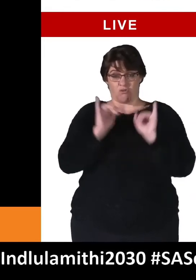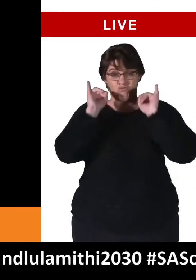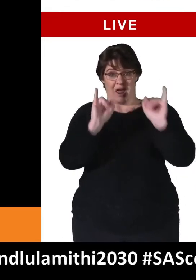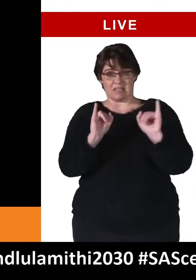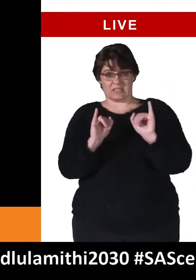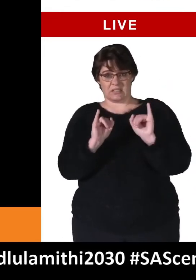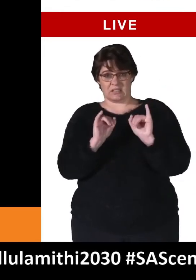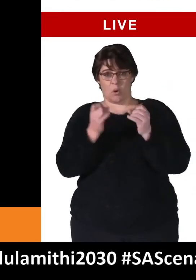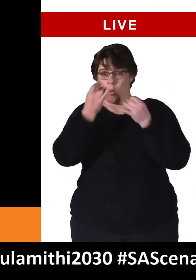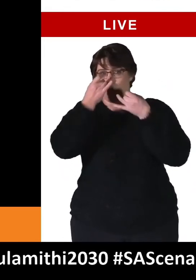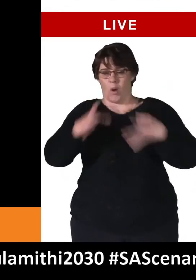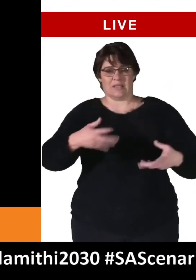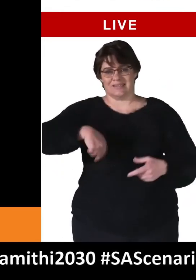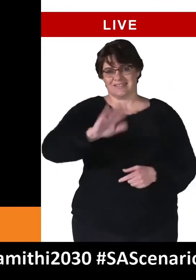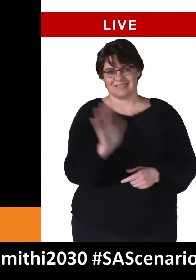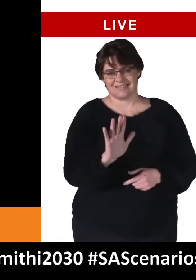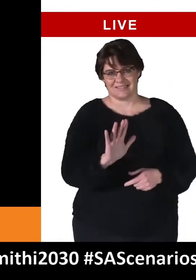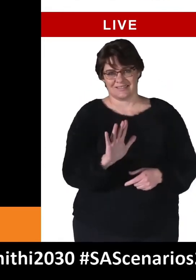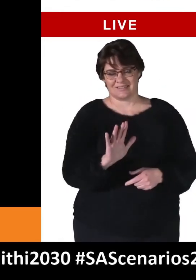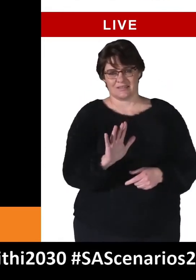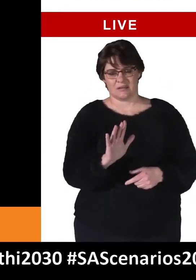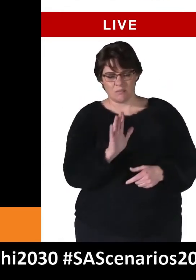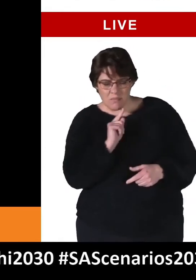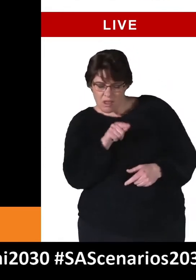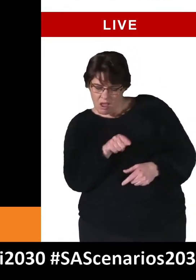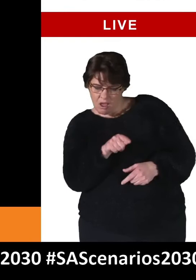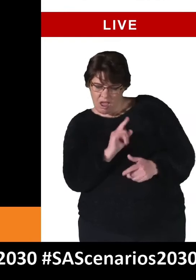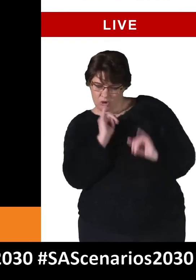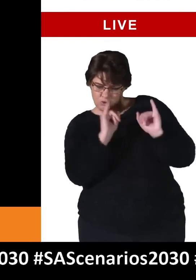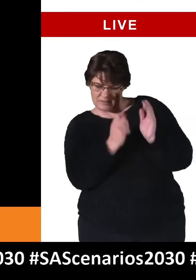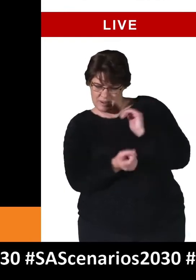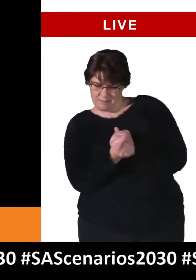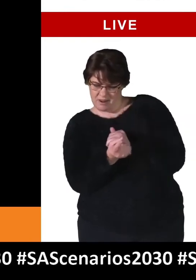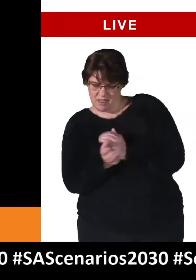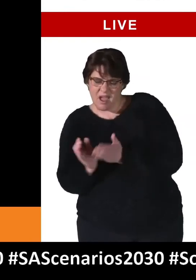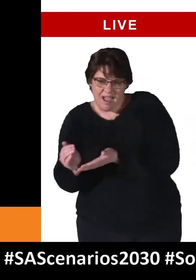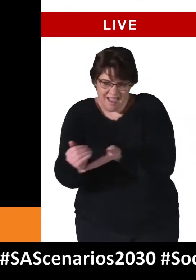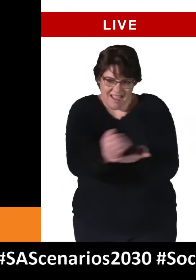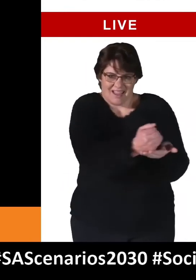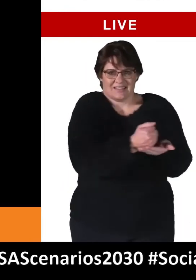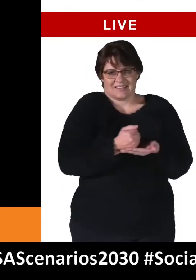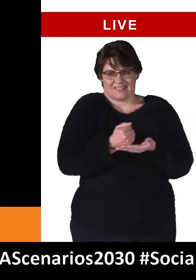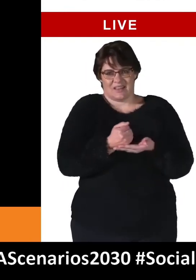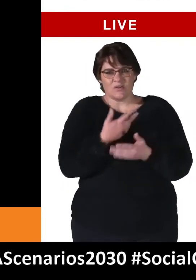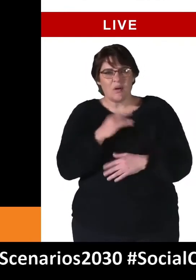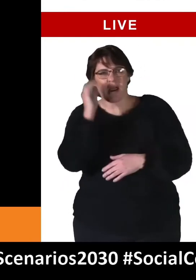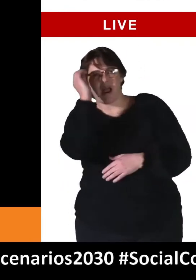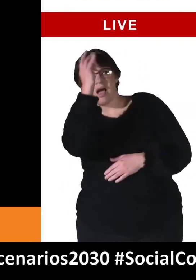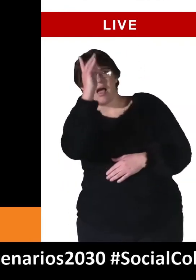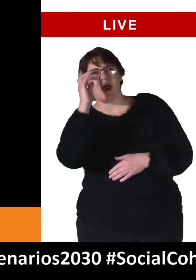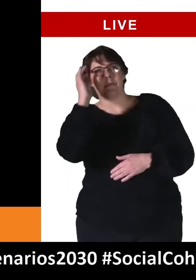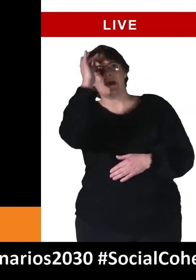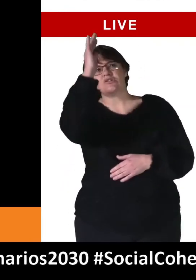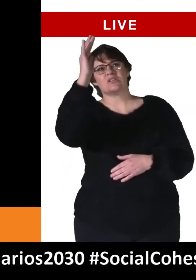go to waste. We must harness and nurture our ability to imagine